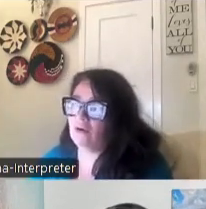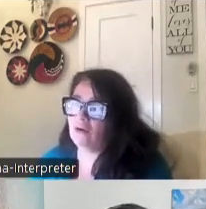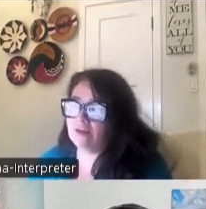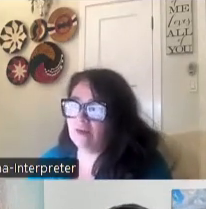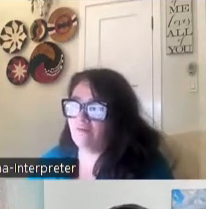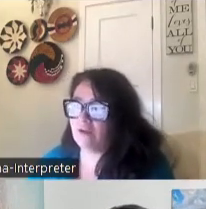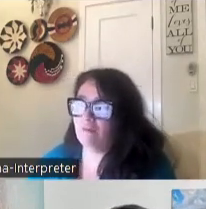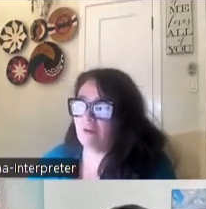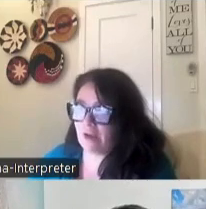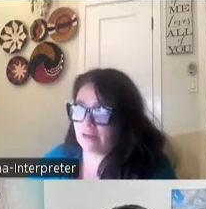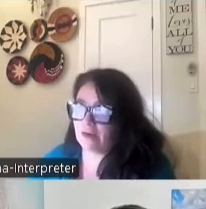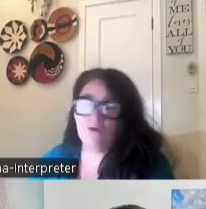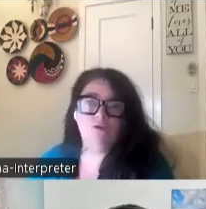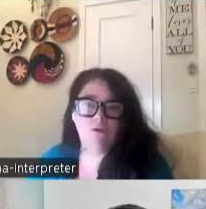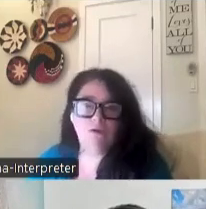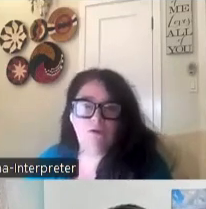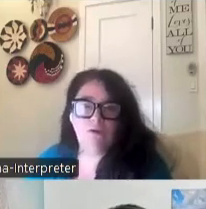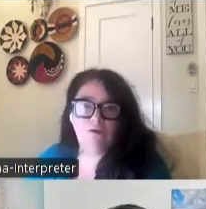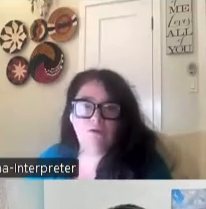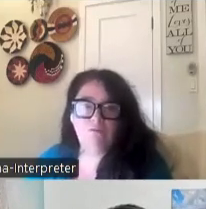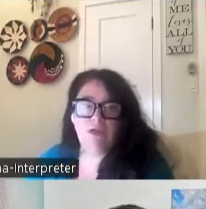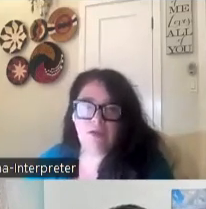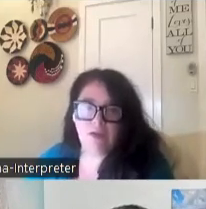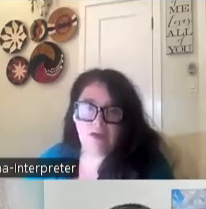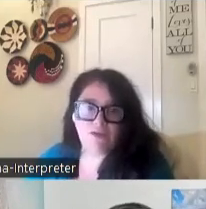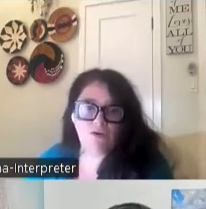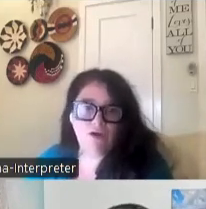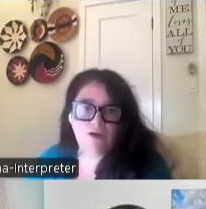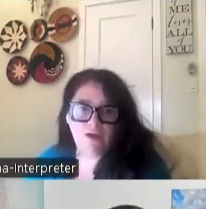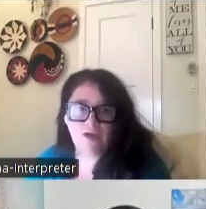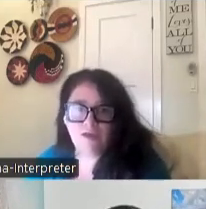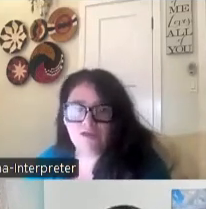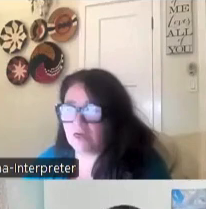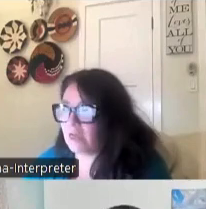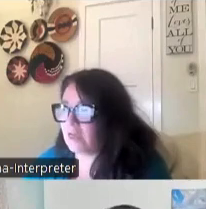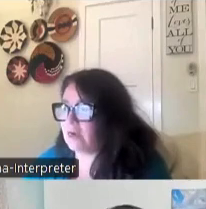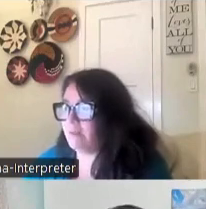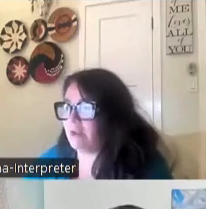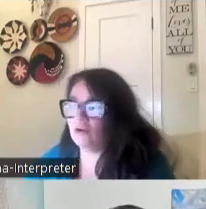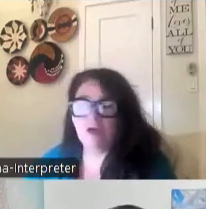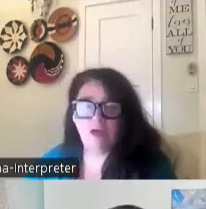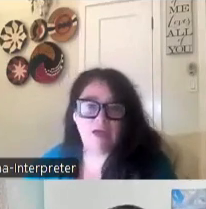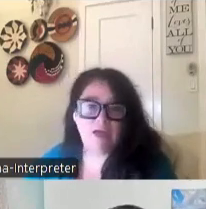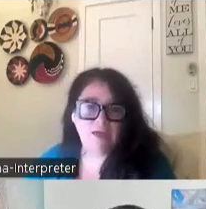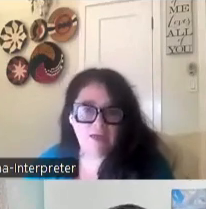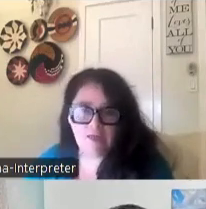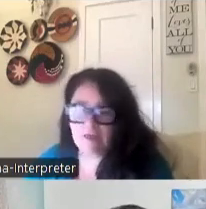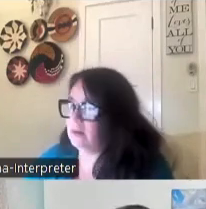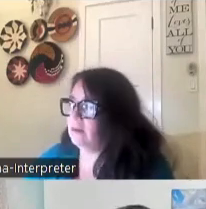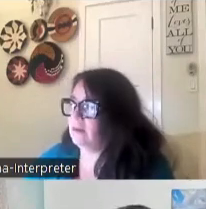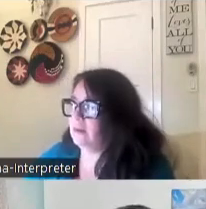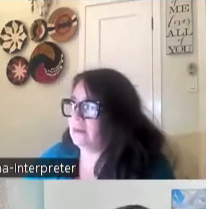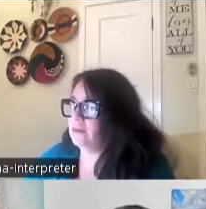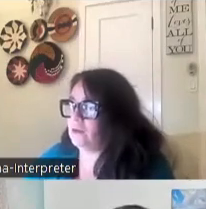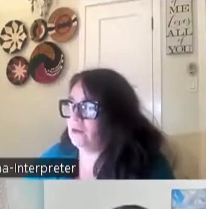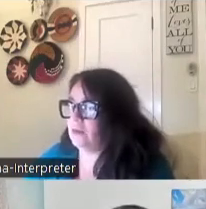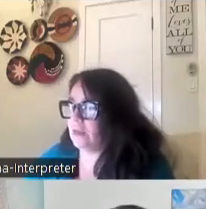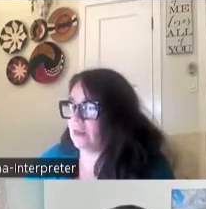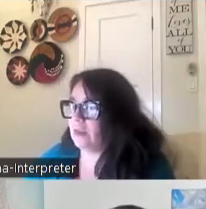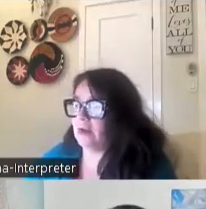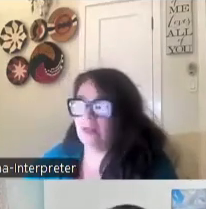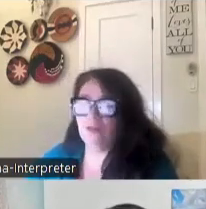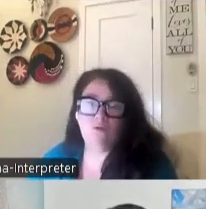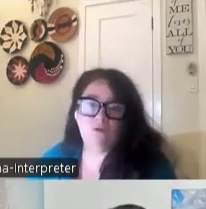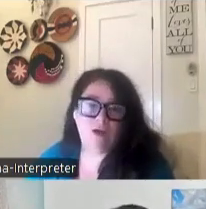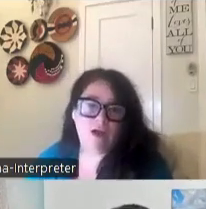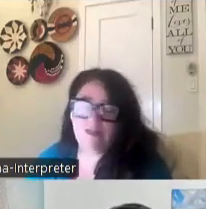accumulated beyond where they would be without those human activities, and that is exerting a net warming effect that affects